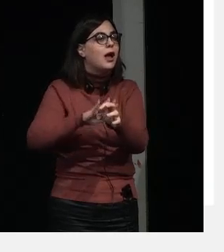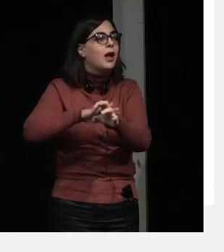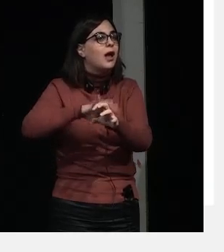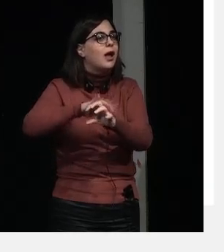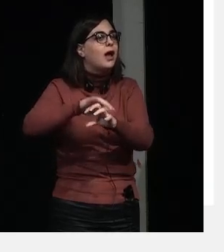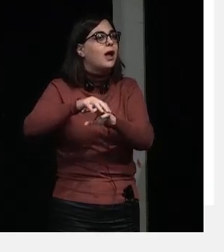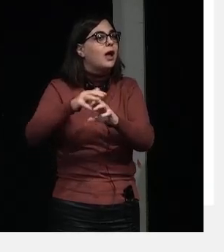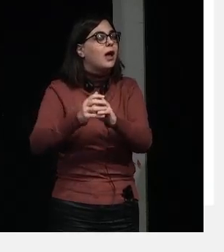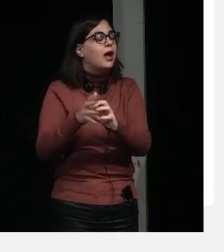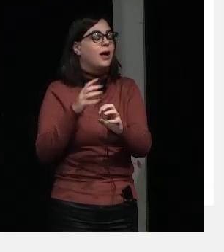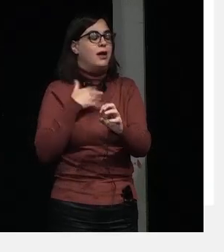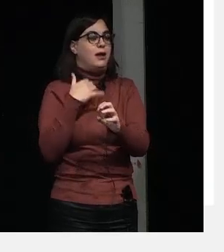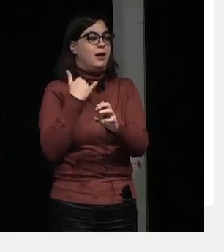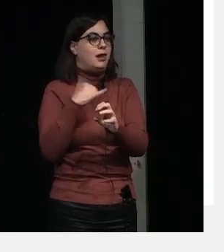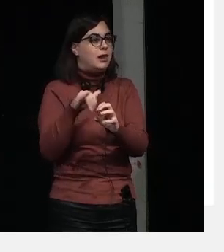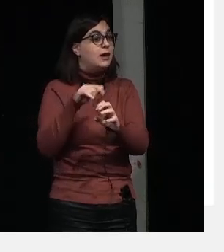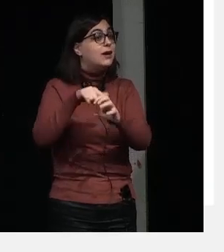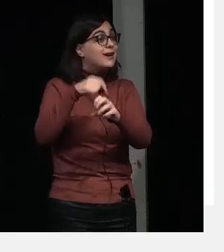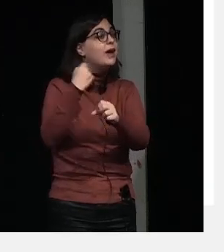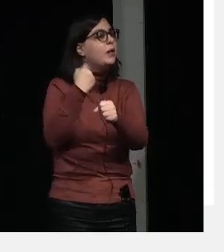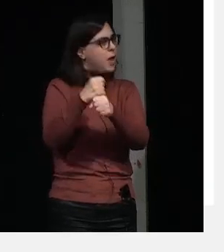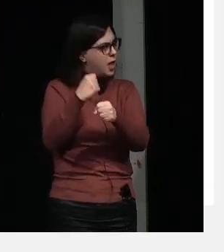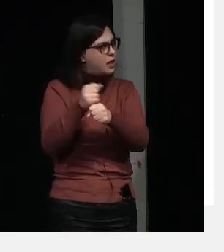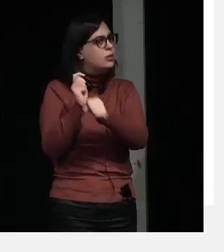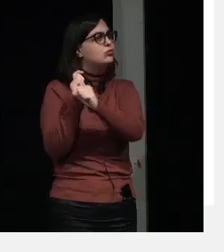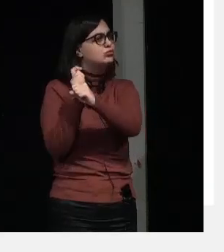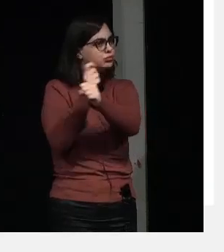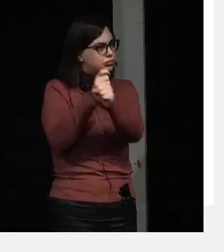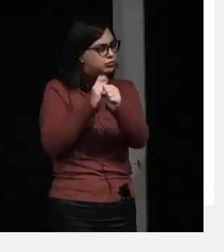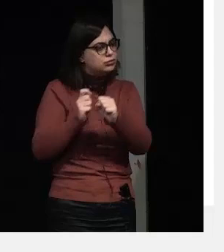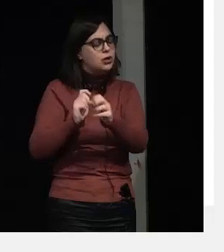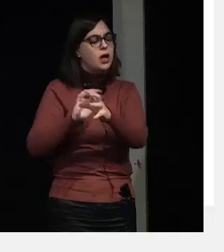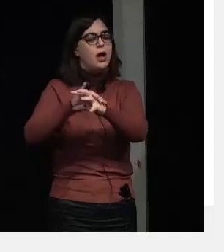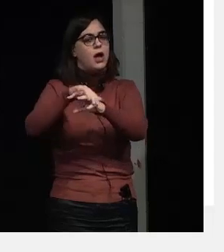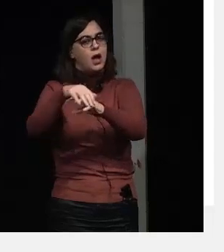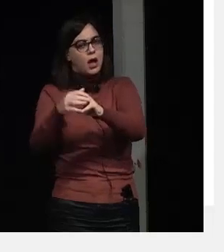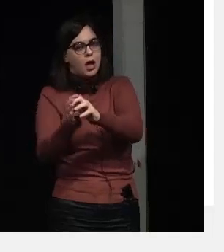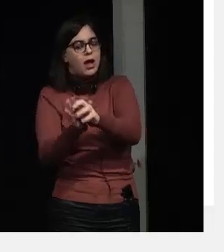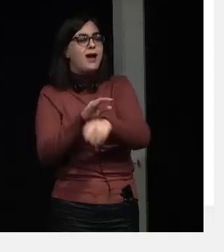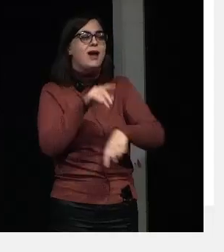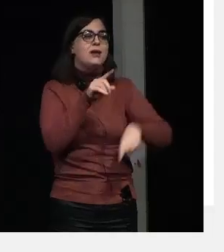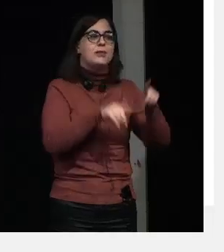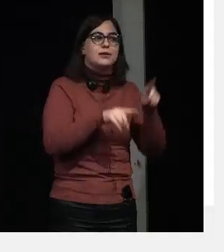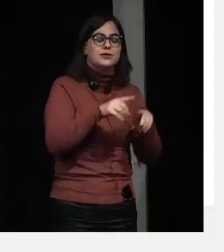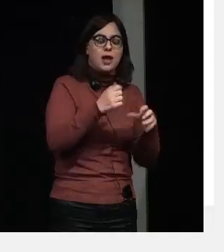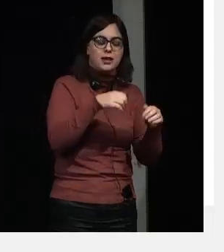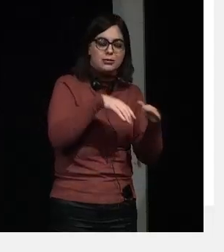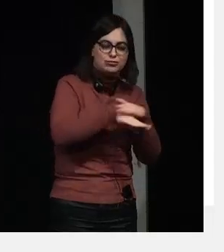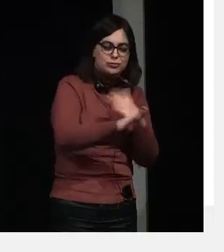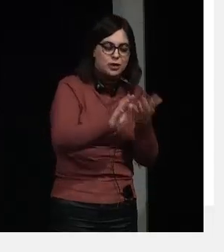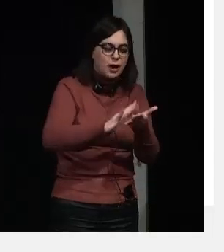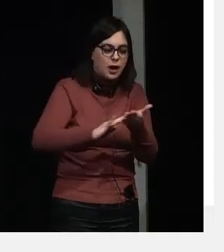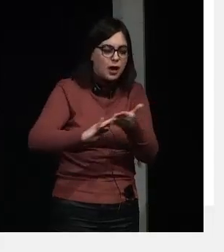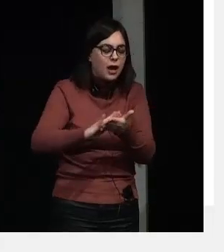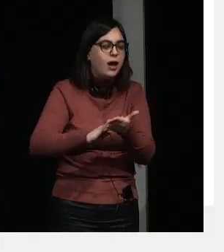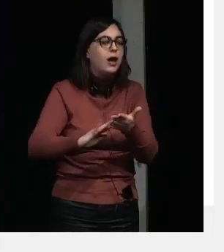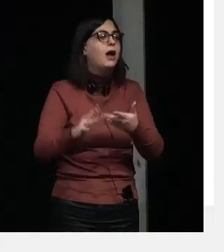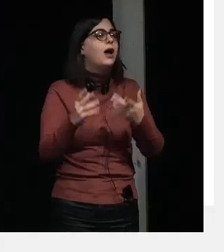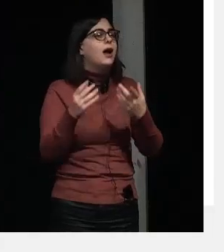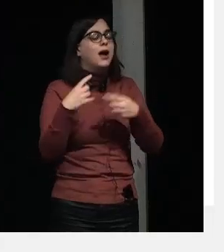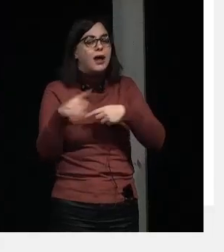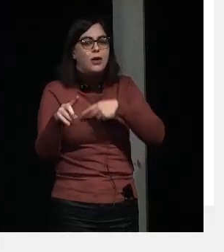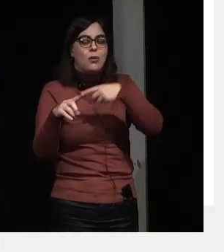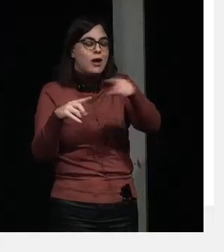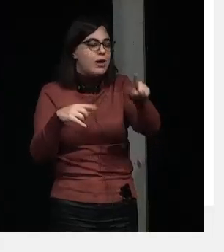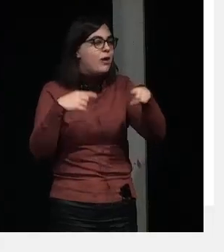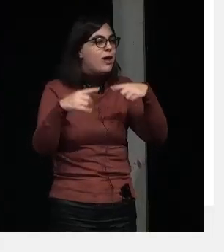made of marble. And typically you go and people 3D print, and we're all so excited about new technology and all this stuff, but to